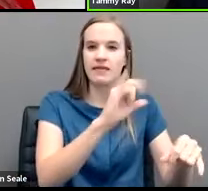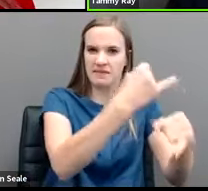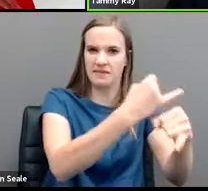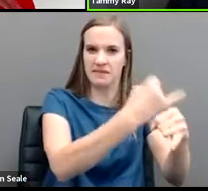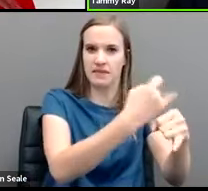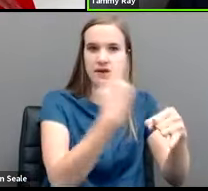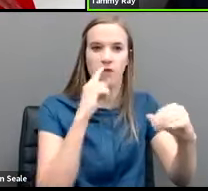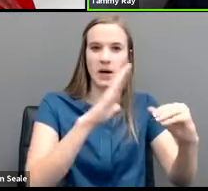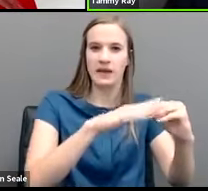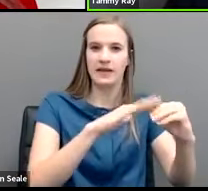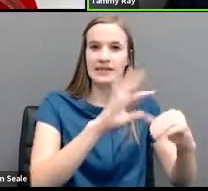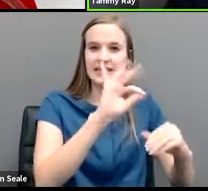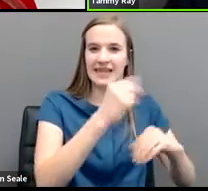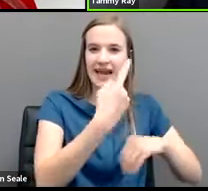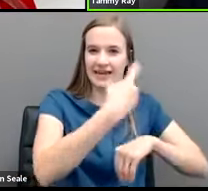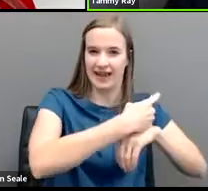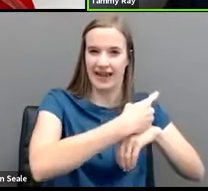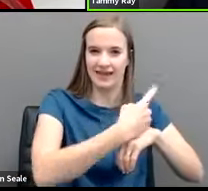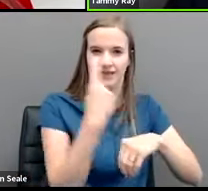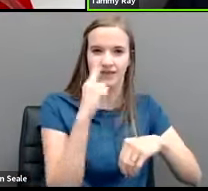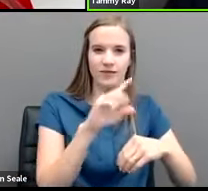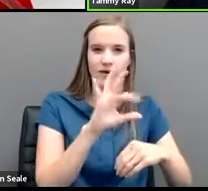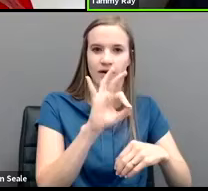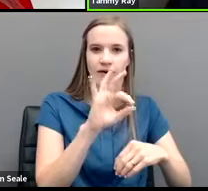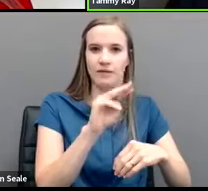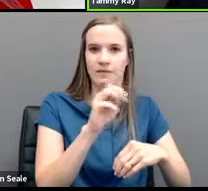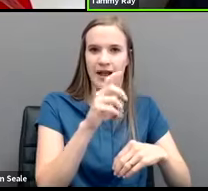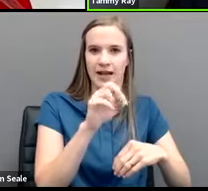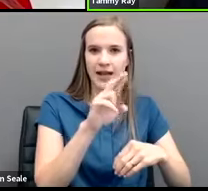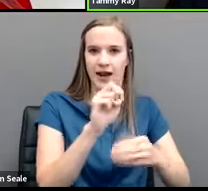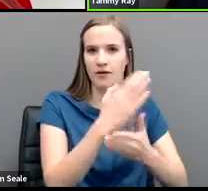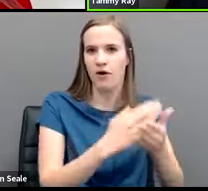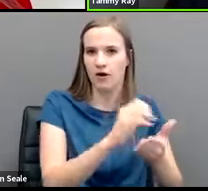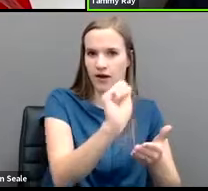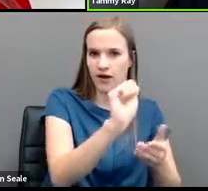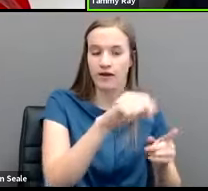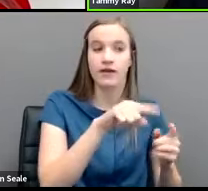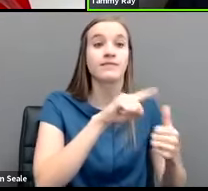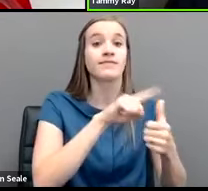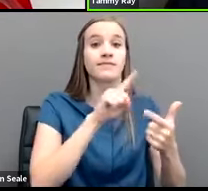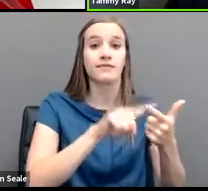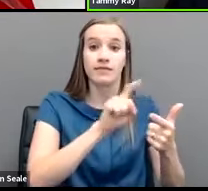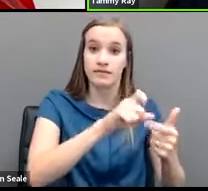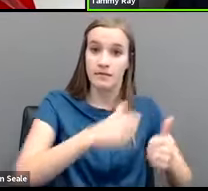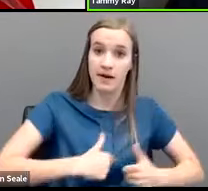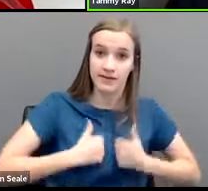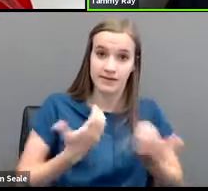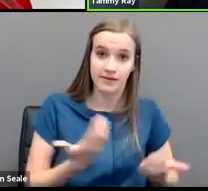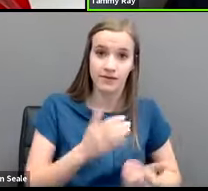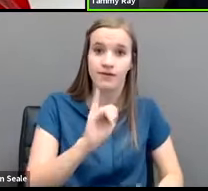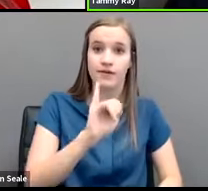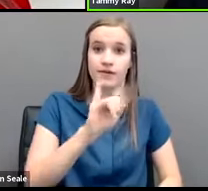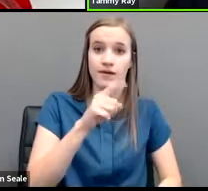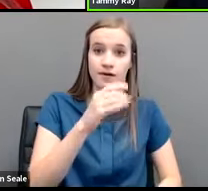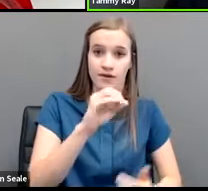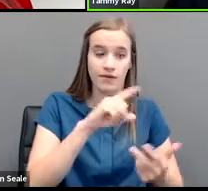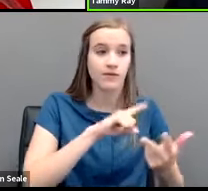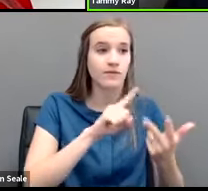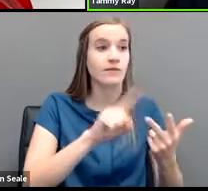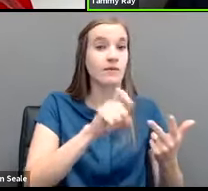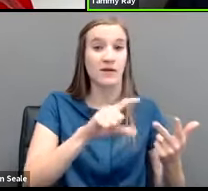Part A stay. And they also have to be a resident of Idaho, qualify for Medicaid,